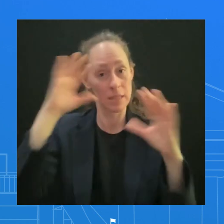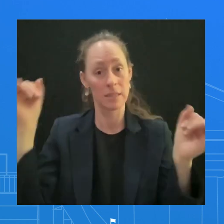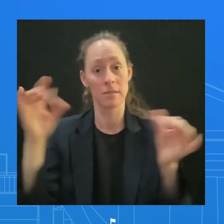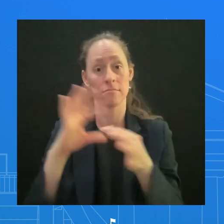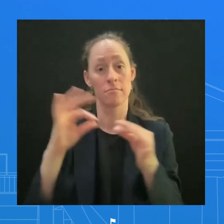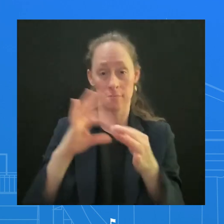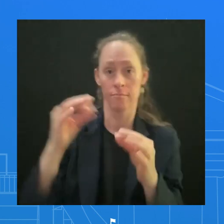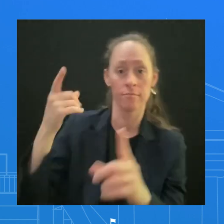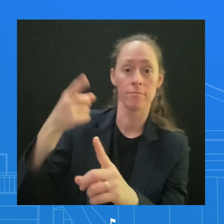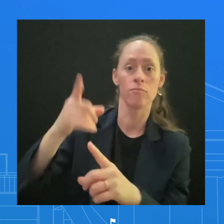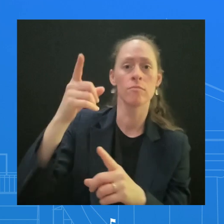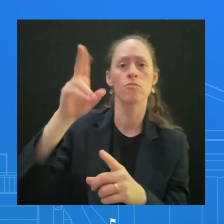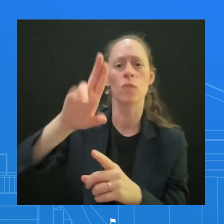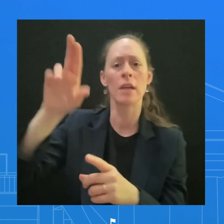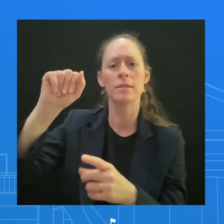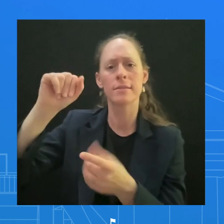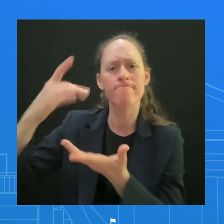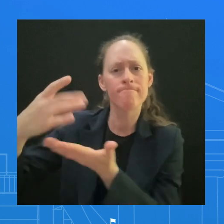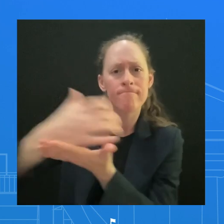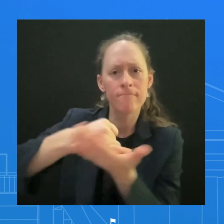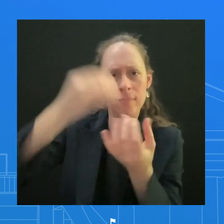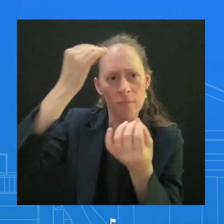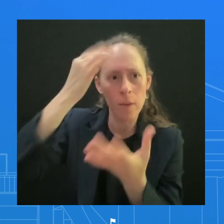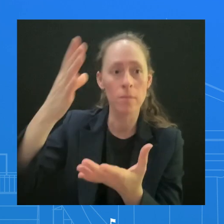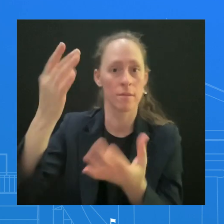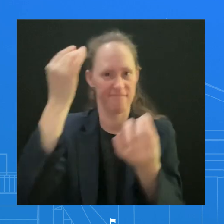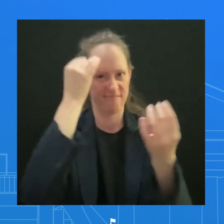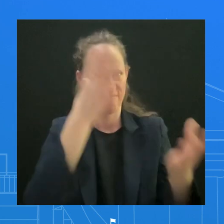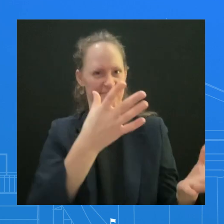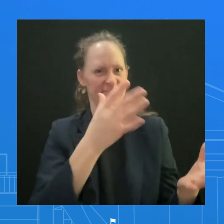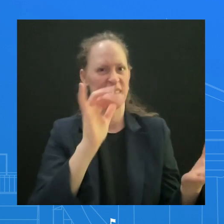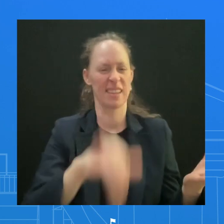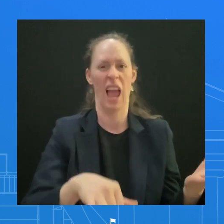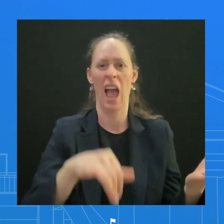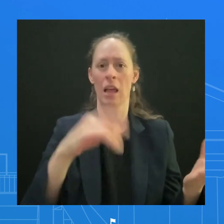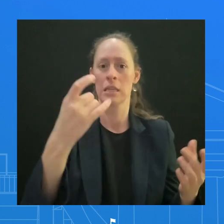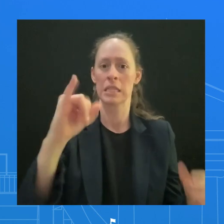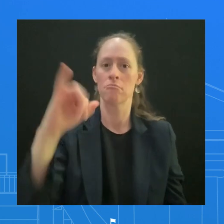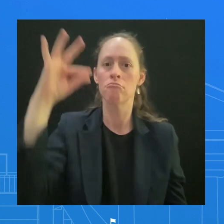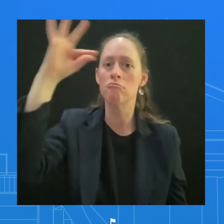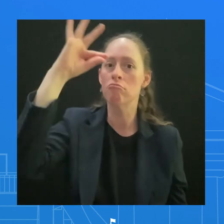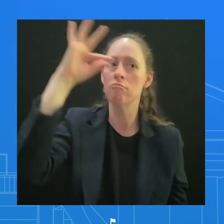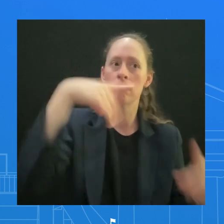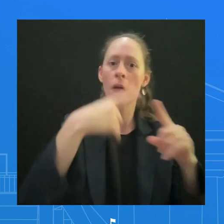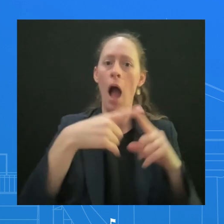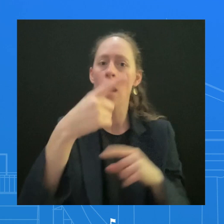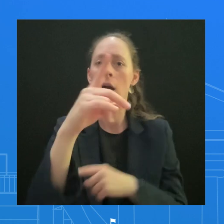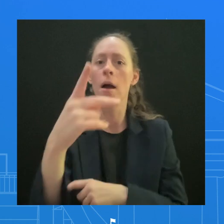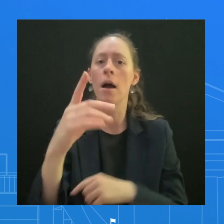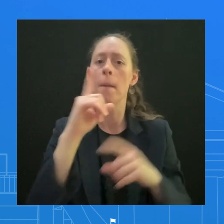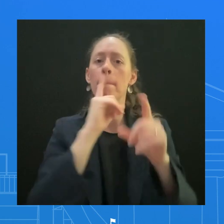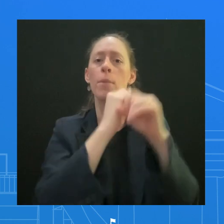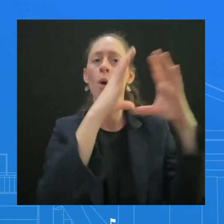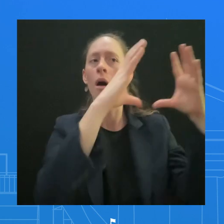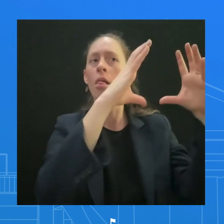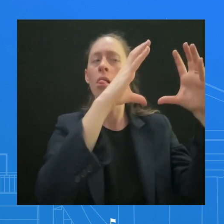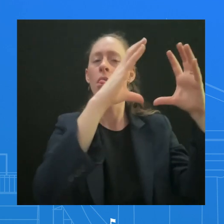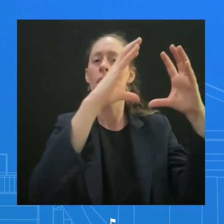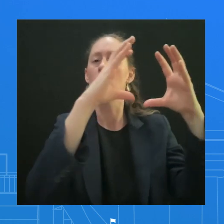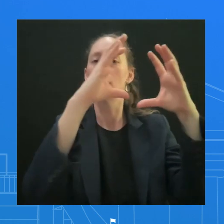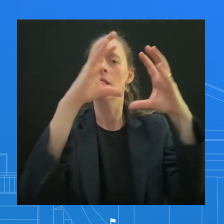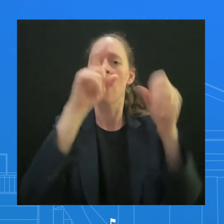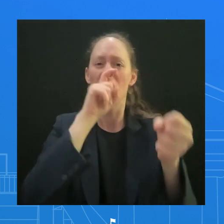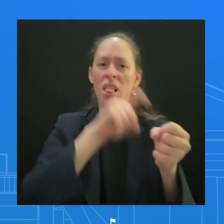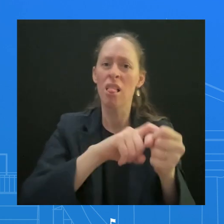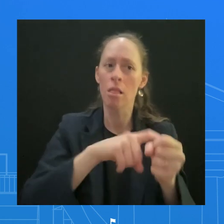over the U.S. in February. What was the strategic value of disclosing that intelligence at a fundraiser? That wasn't a disclosure. That's been in the public